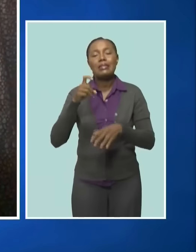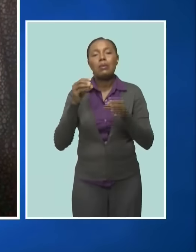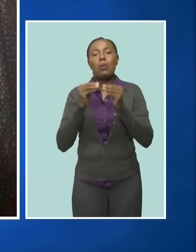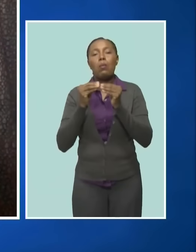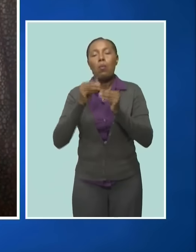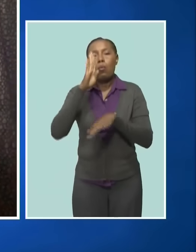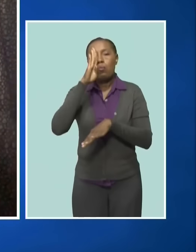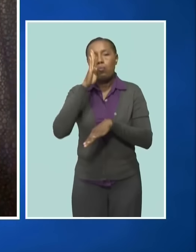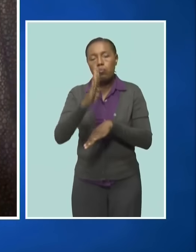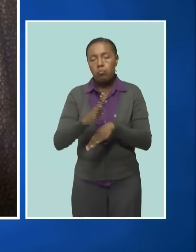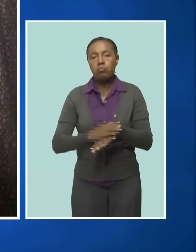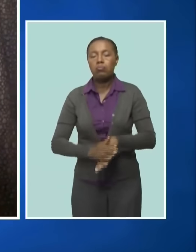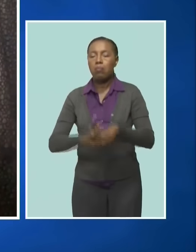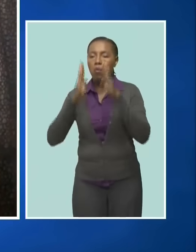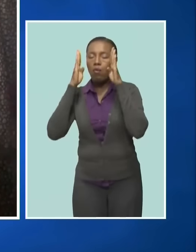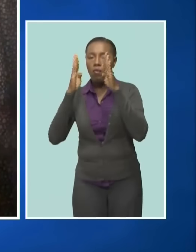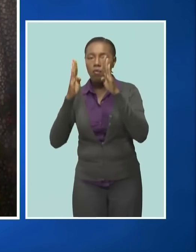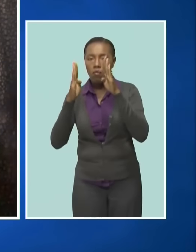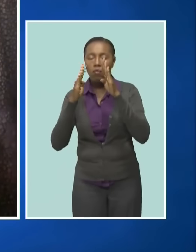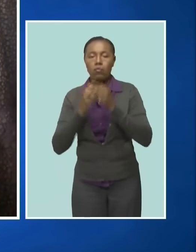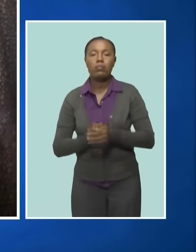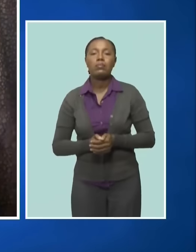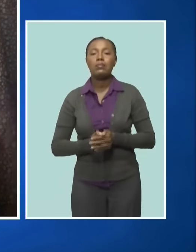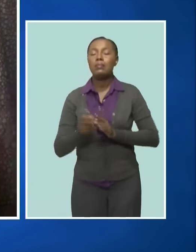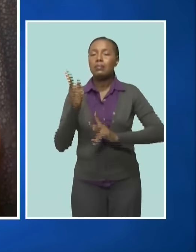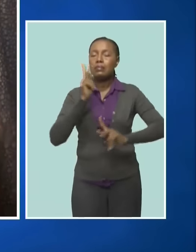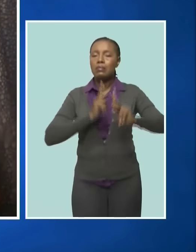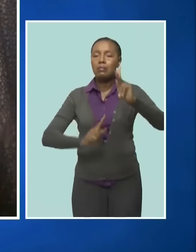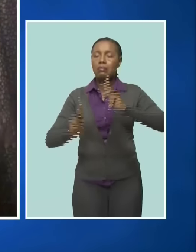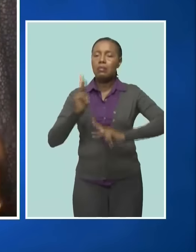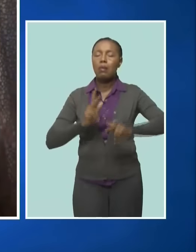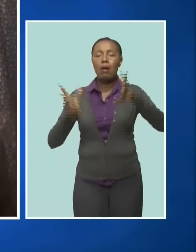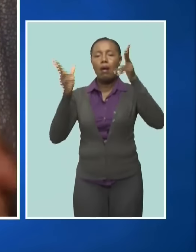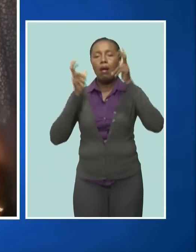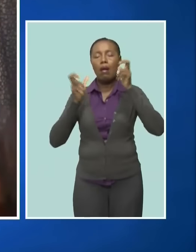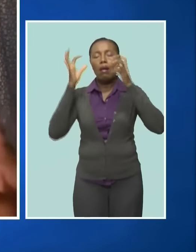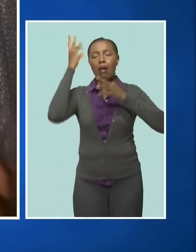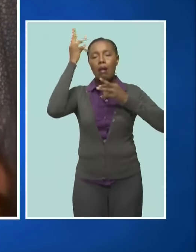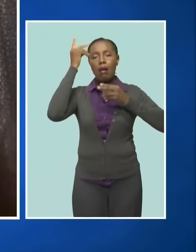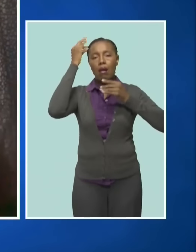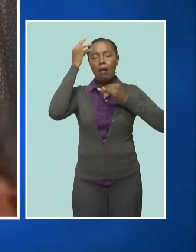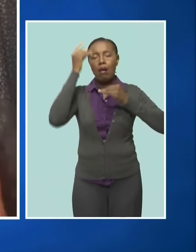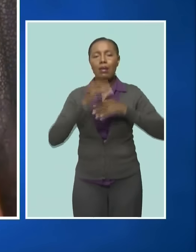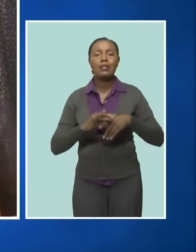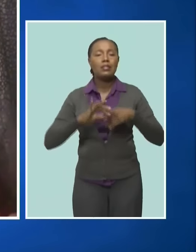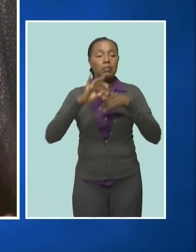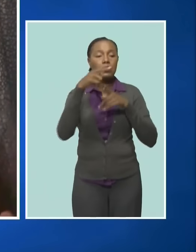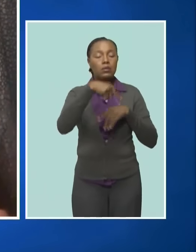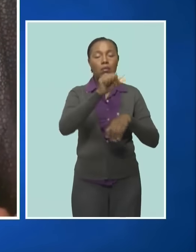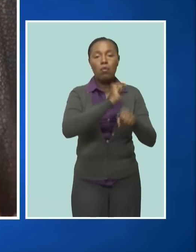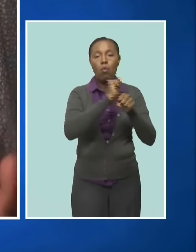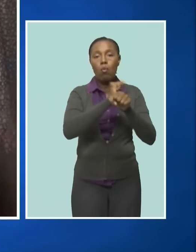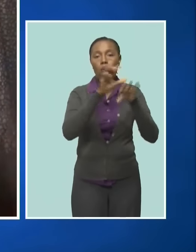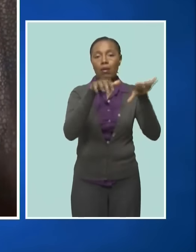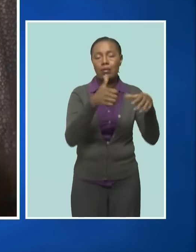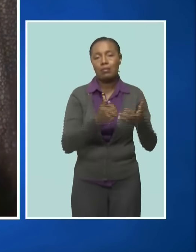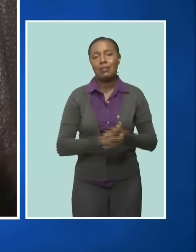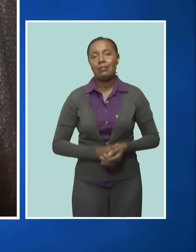crisp, more cogent, so that people could absorb, especially the working class who are not college educated.